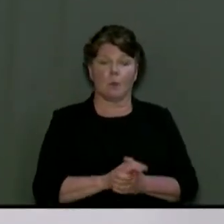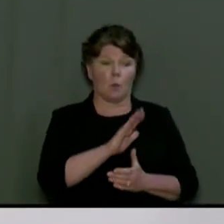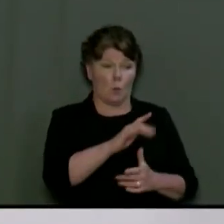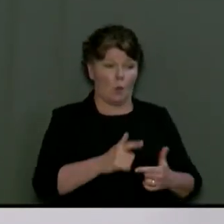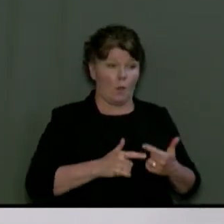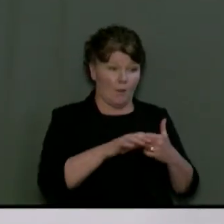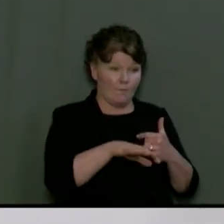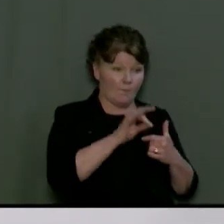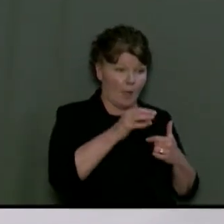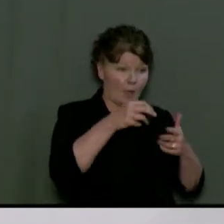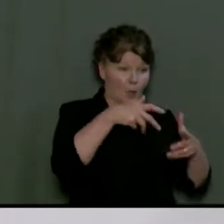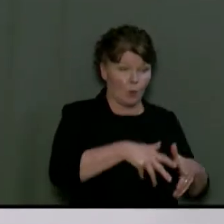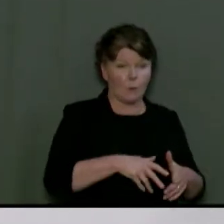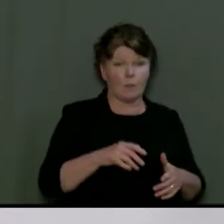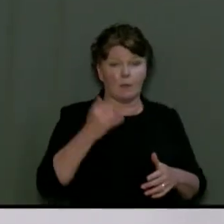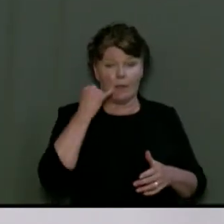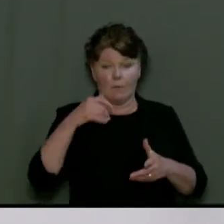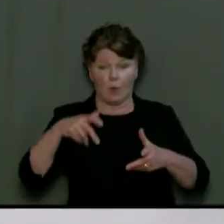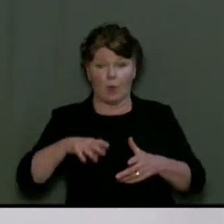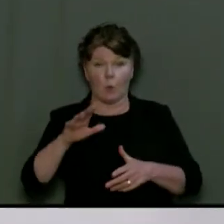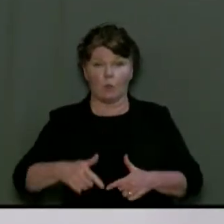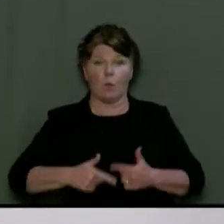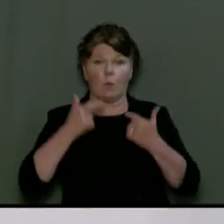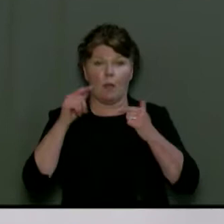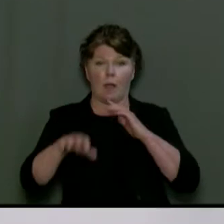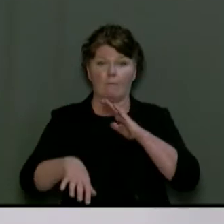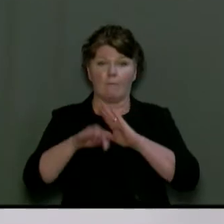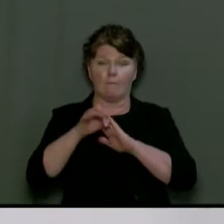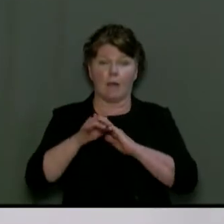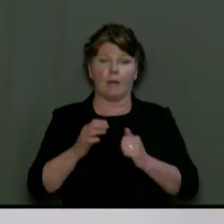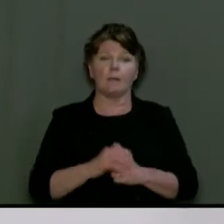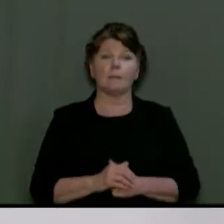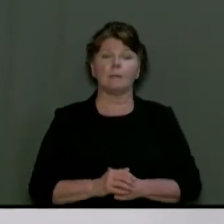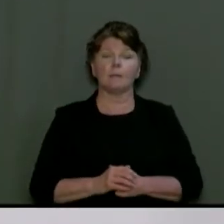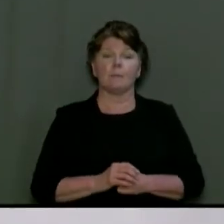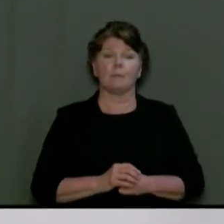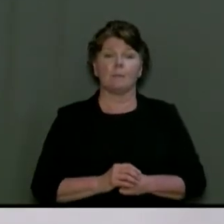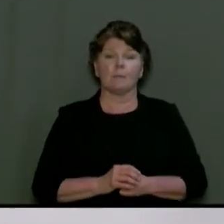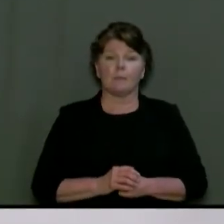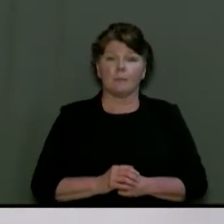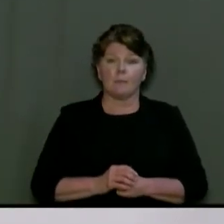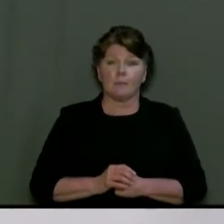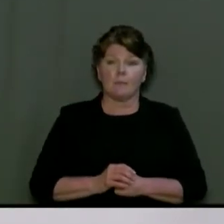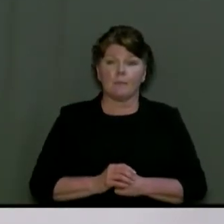it, and whoever loses his life for my sake will find it.